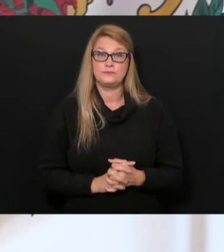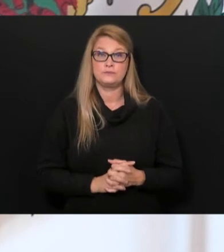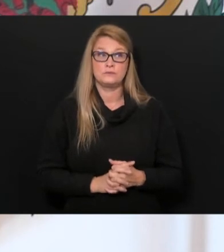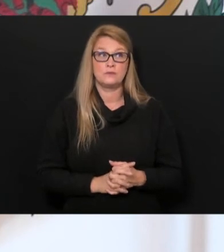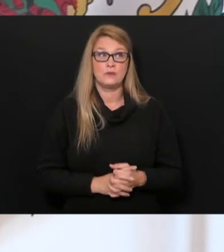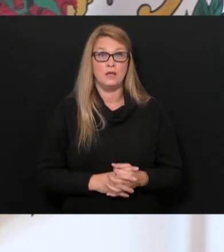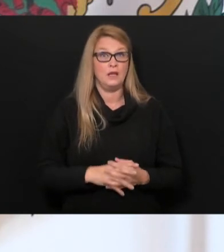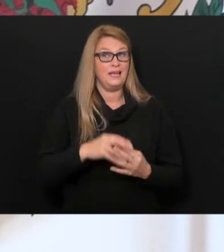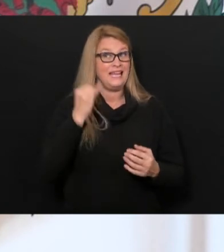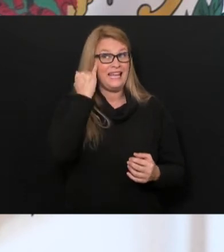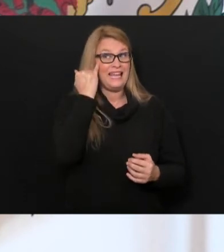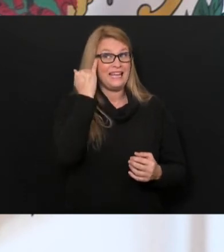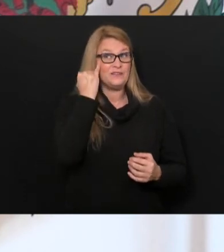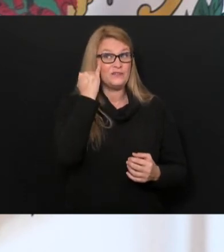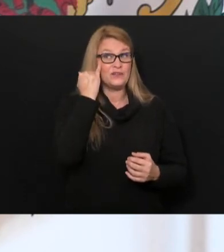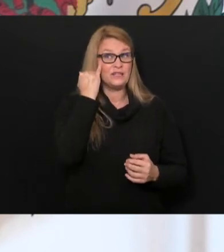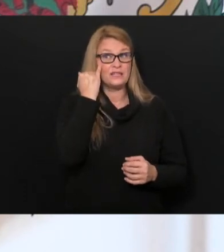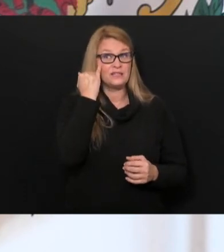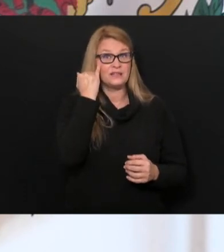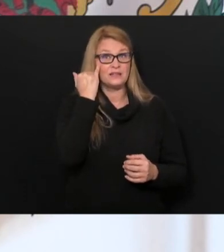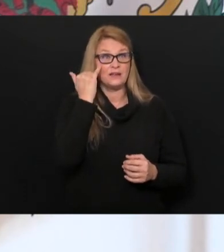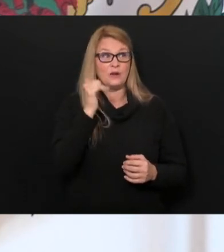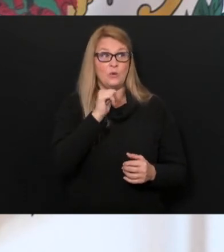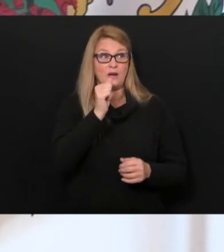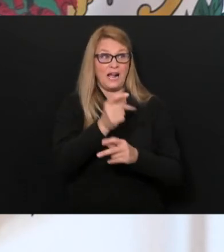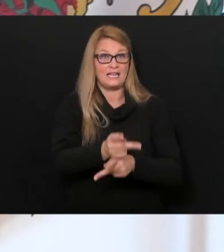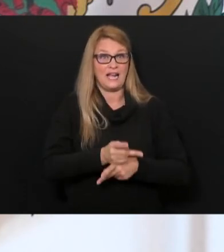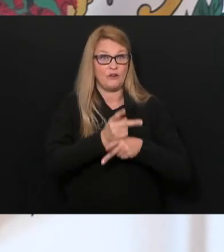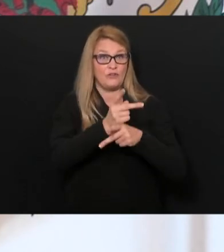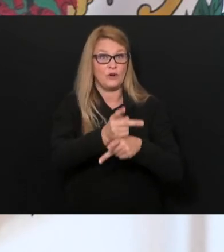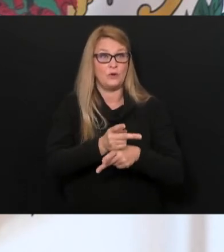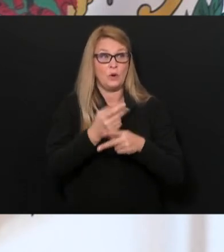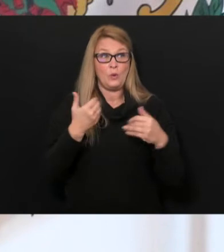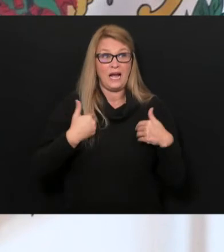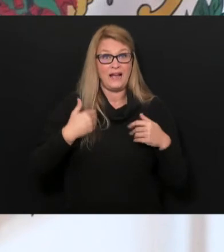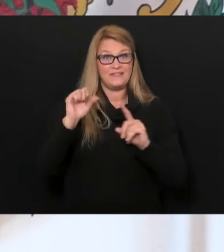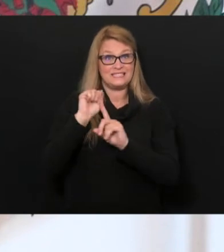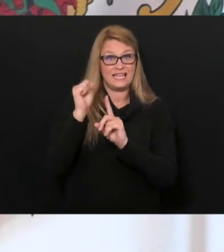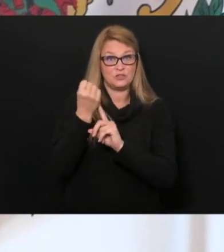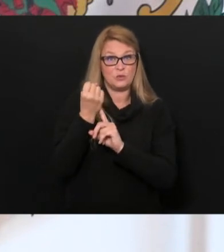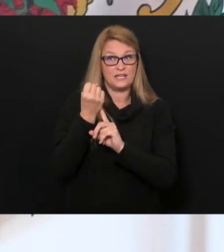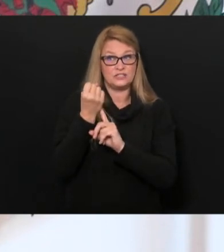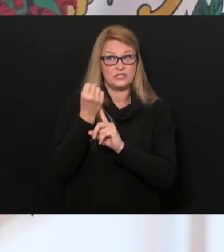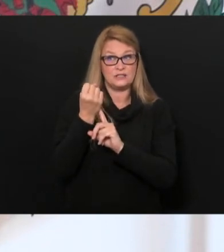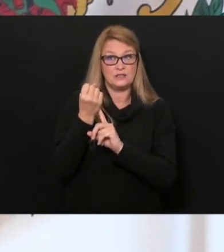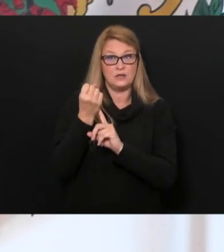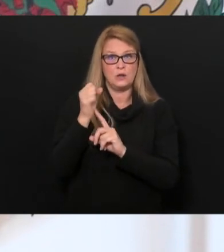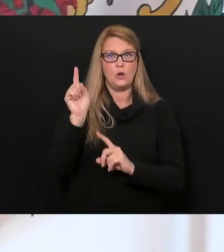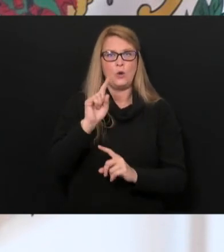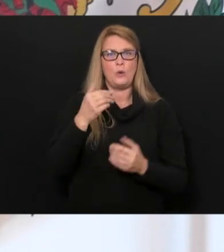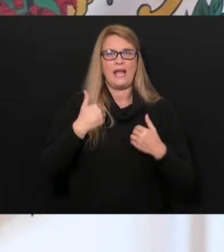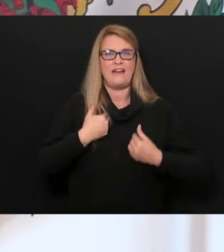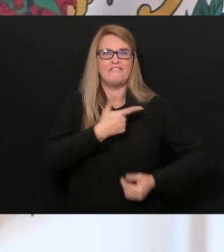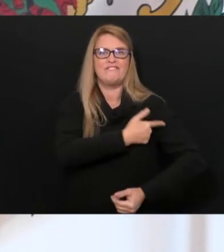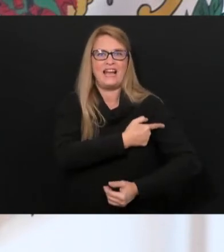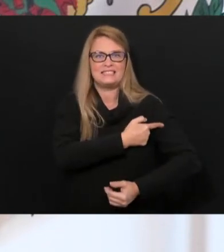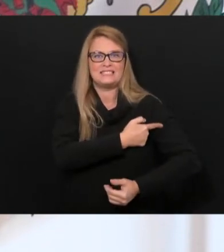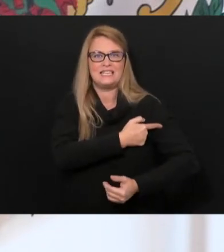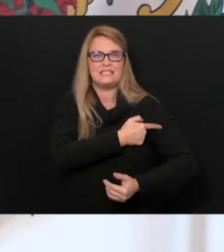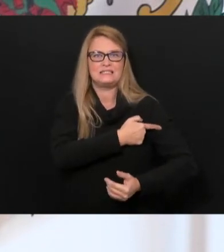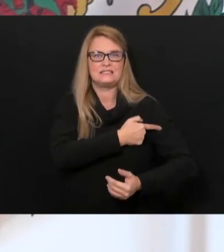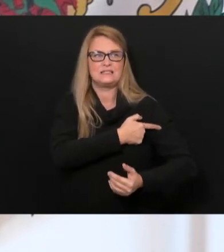watch out, we're going to get caught in the situation to where we have vaccines sitting on the shelf, lots of